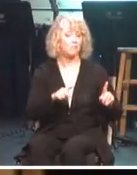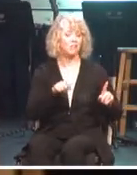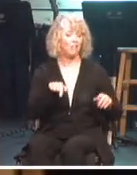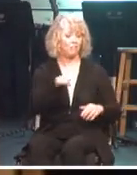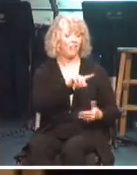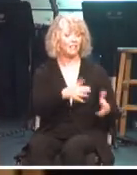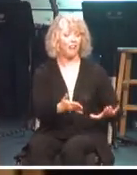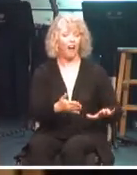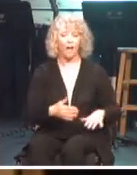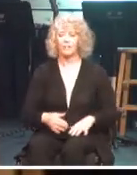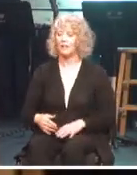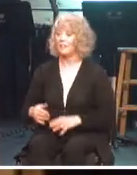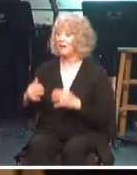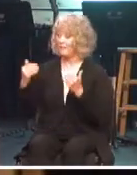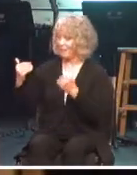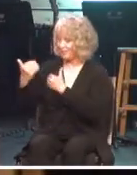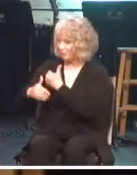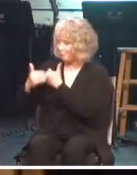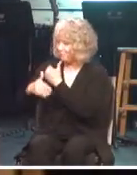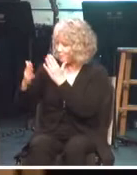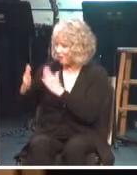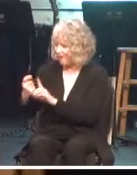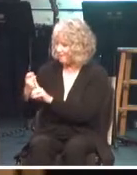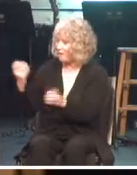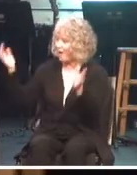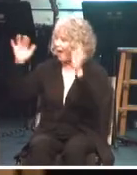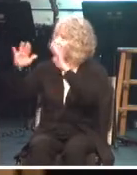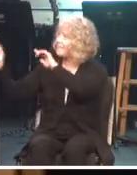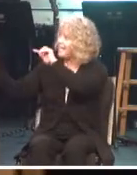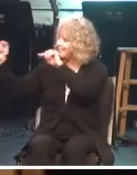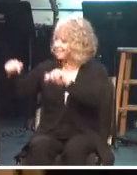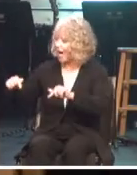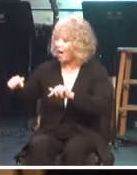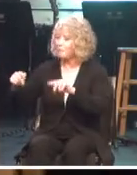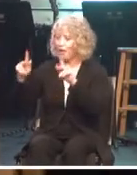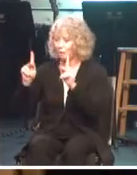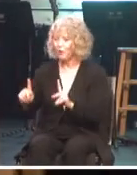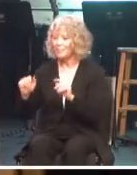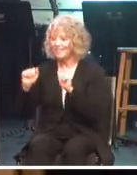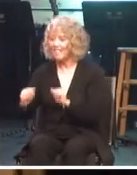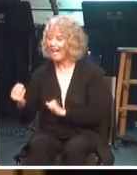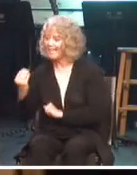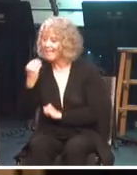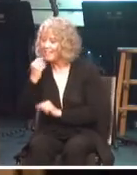This is the bread which comes down out of heaven so that one may eat of it and not die.